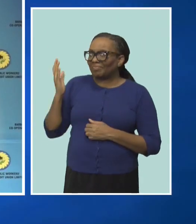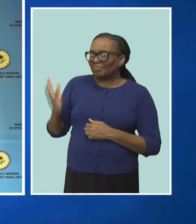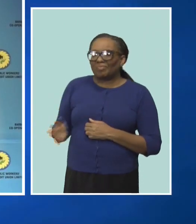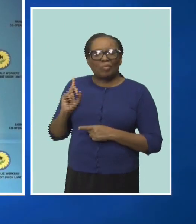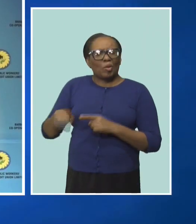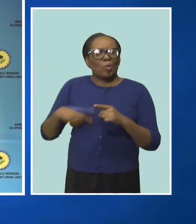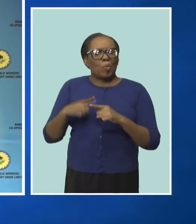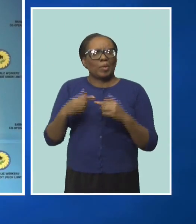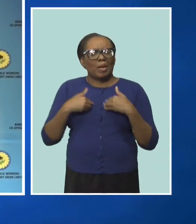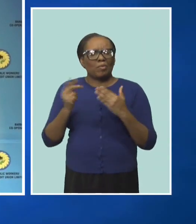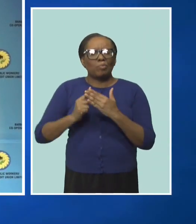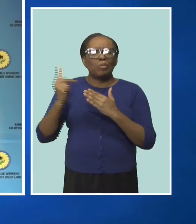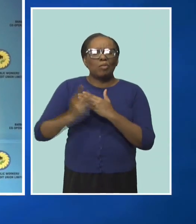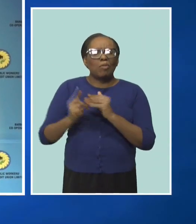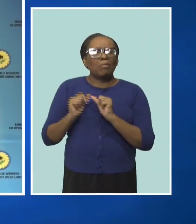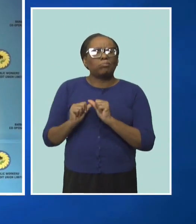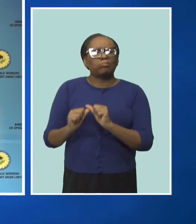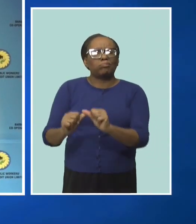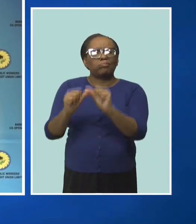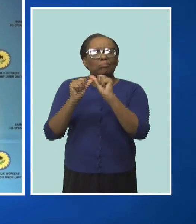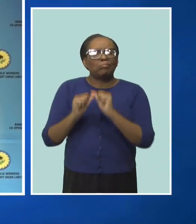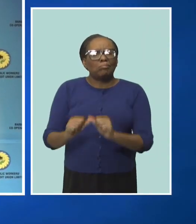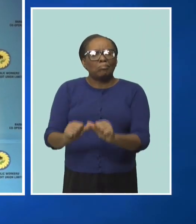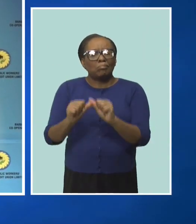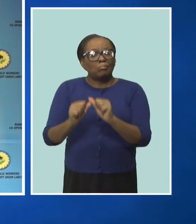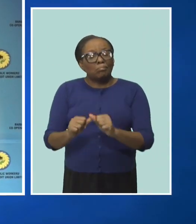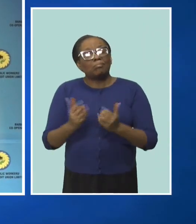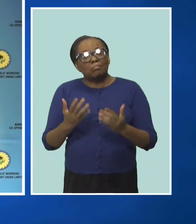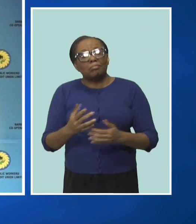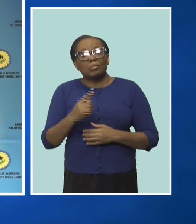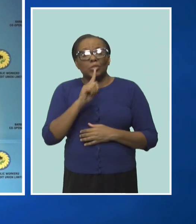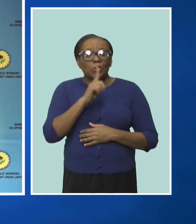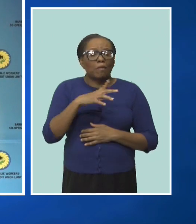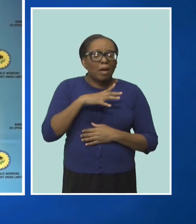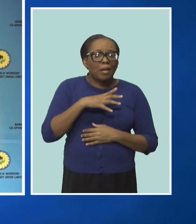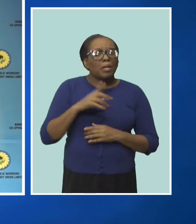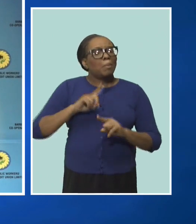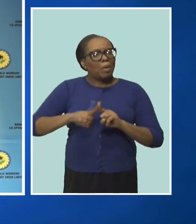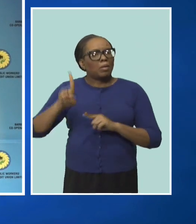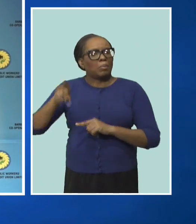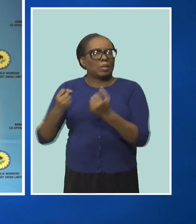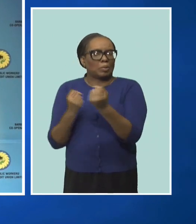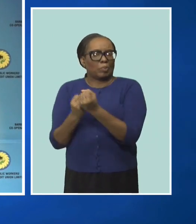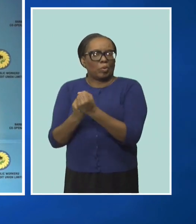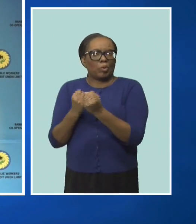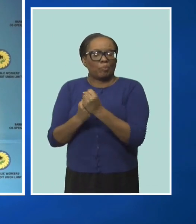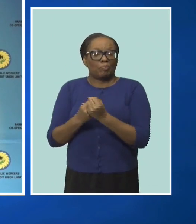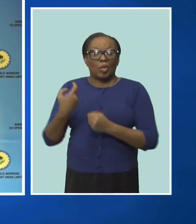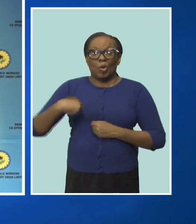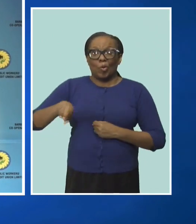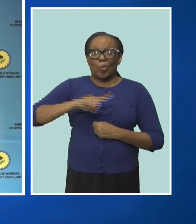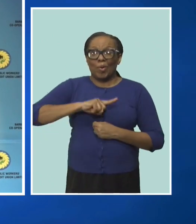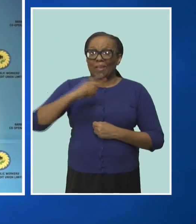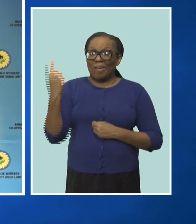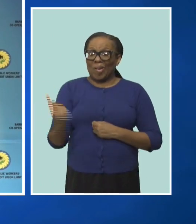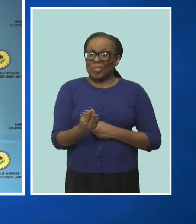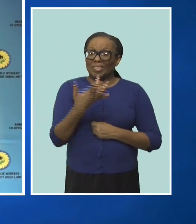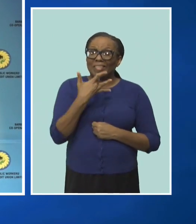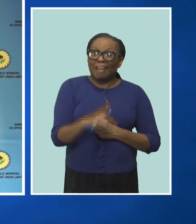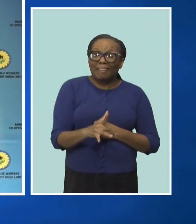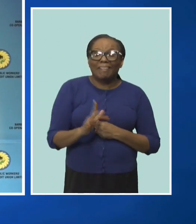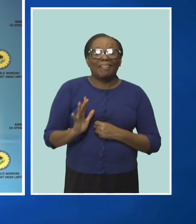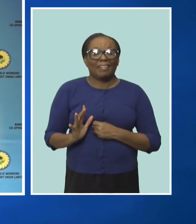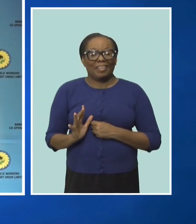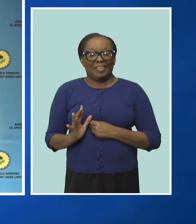thing, but it has to be supported. And we've always been fortunate in that we've had some